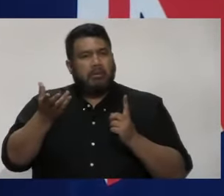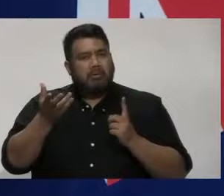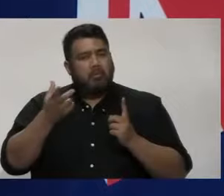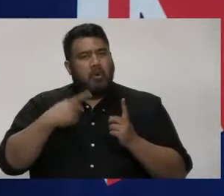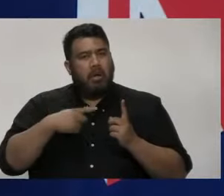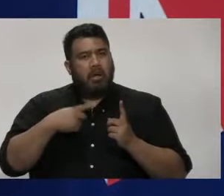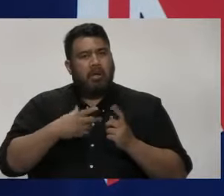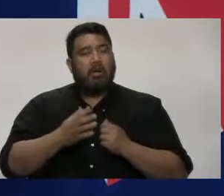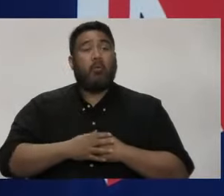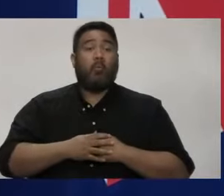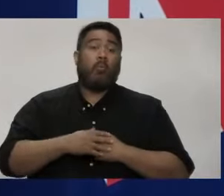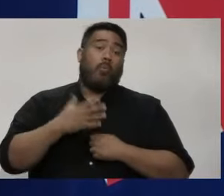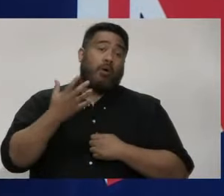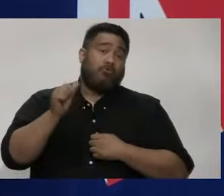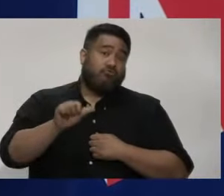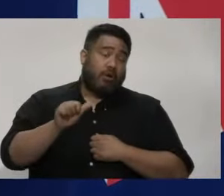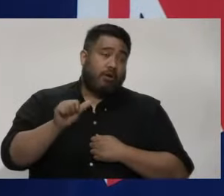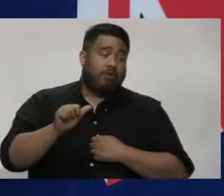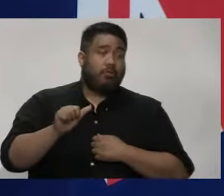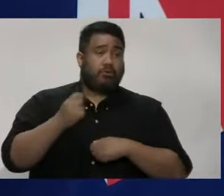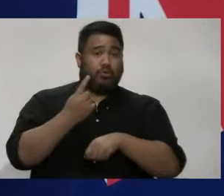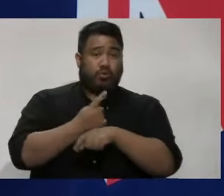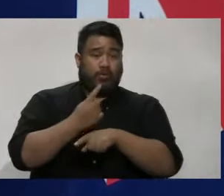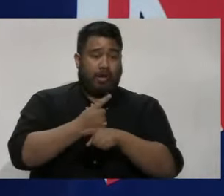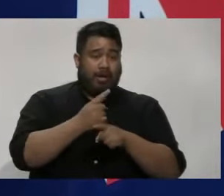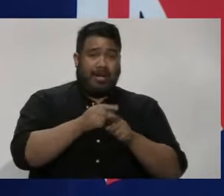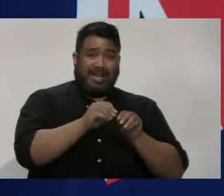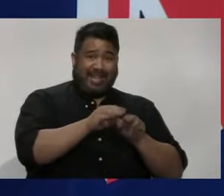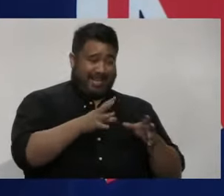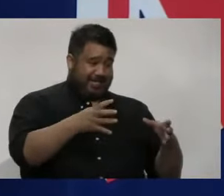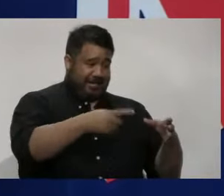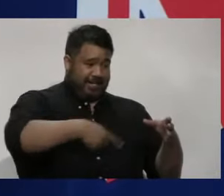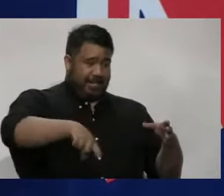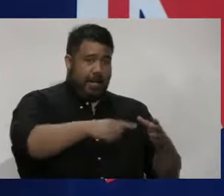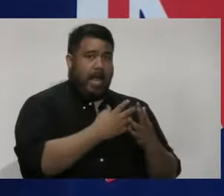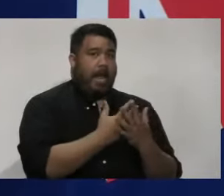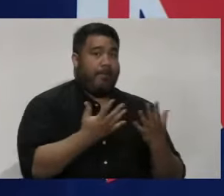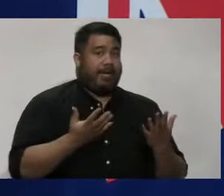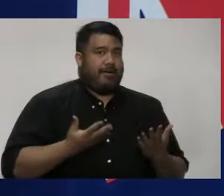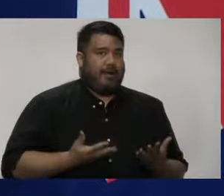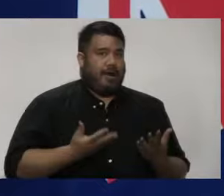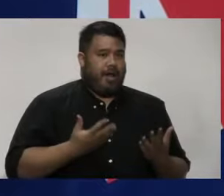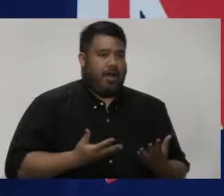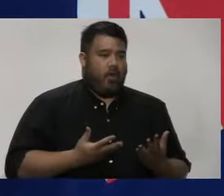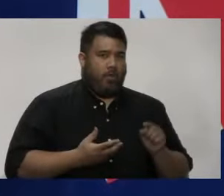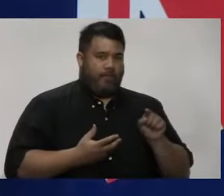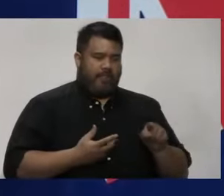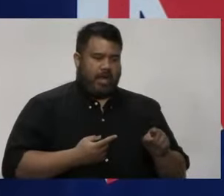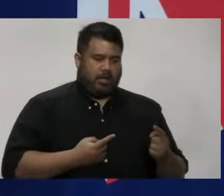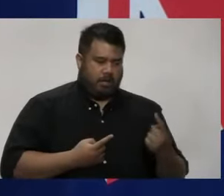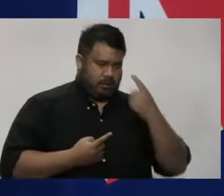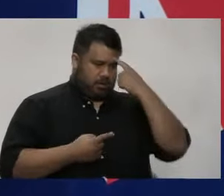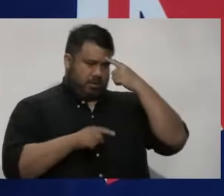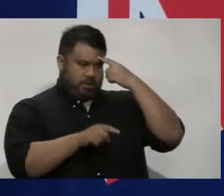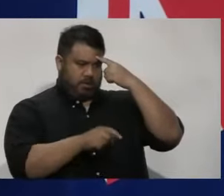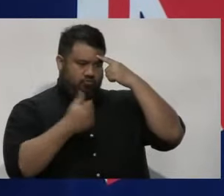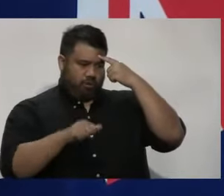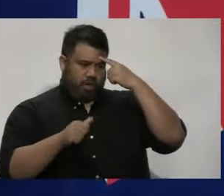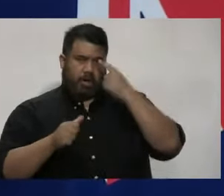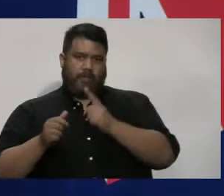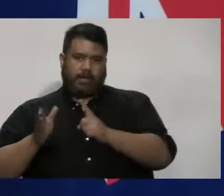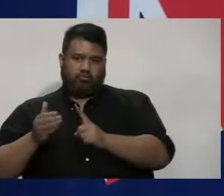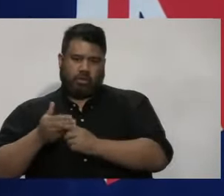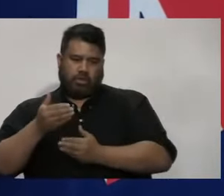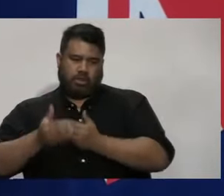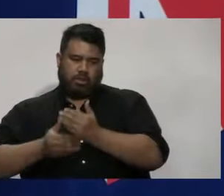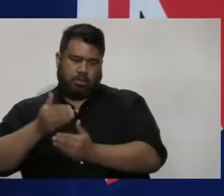those links to our existing cluster is what we continue to look for. And so our strategy has not changed. And